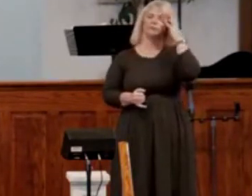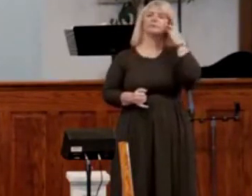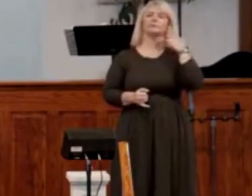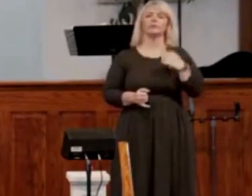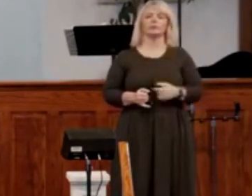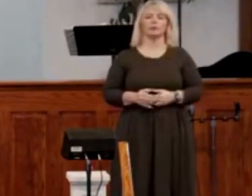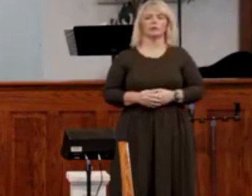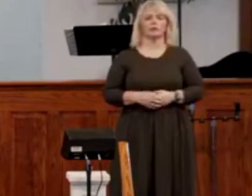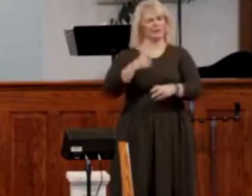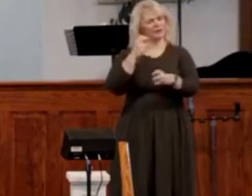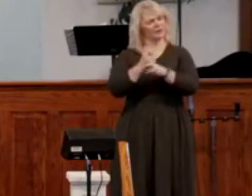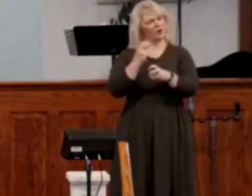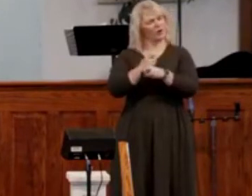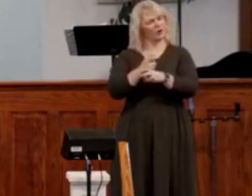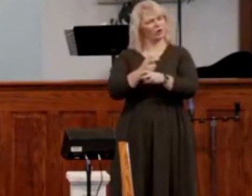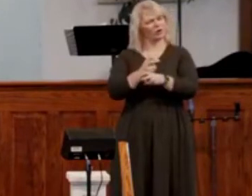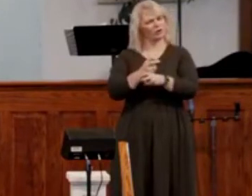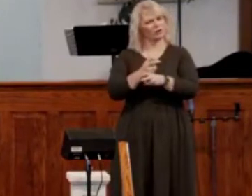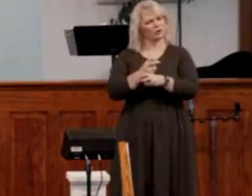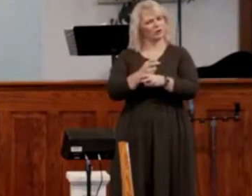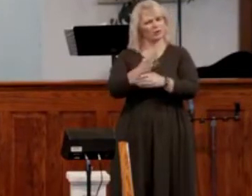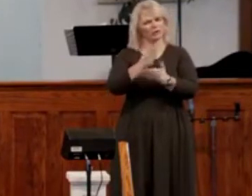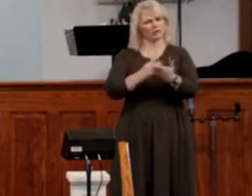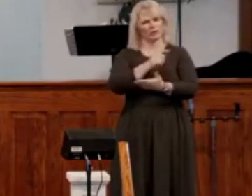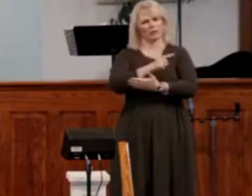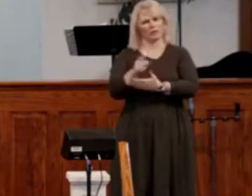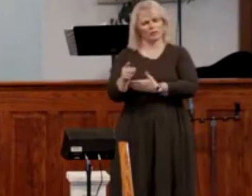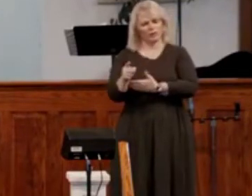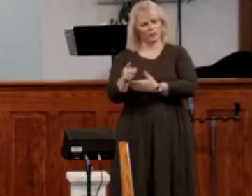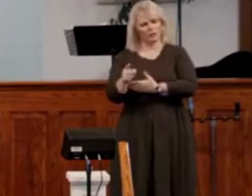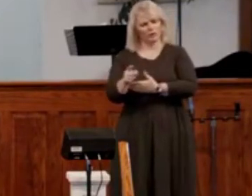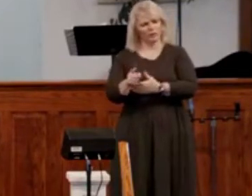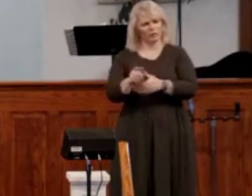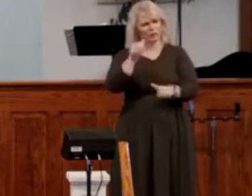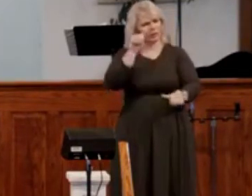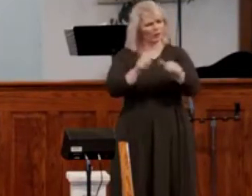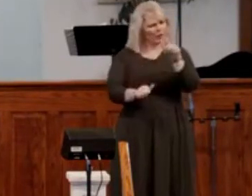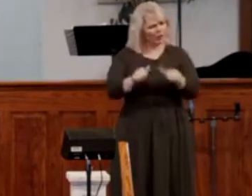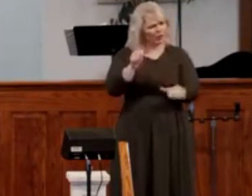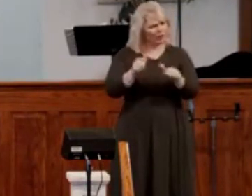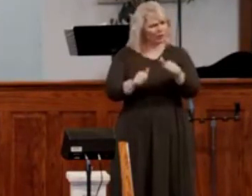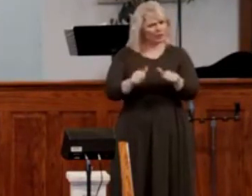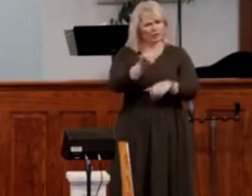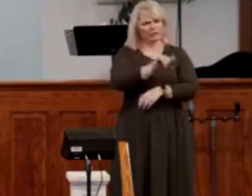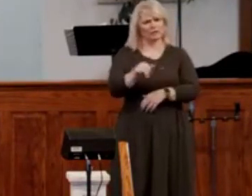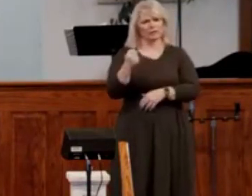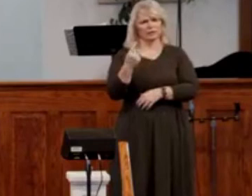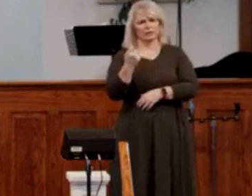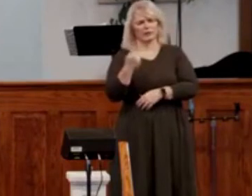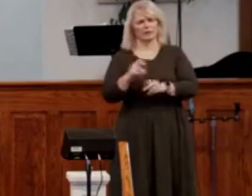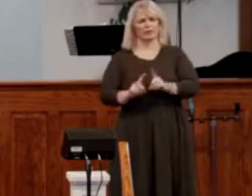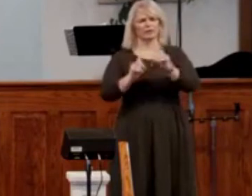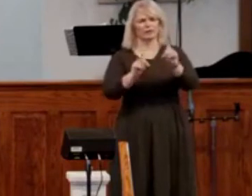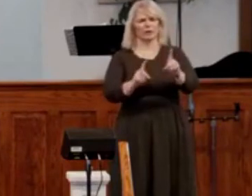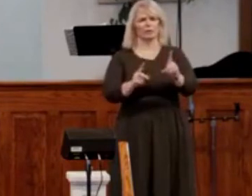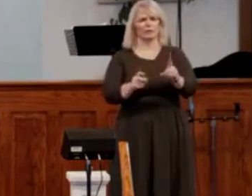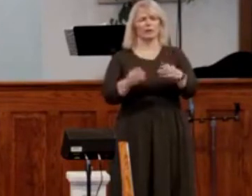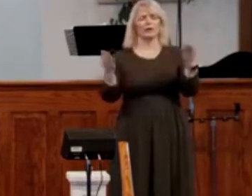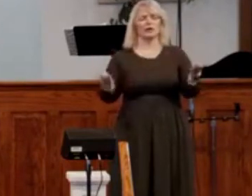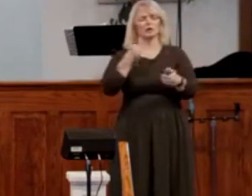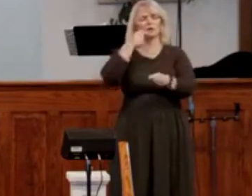But it's a daunting task. Some of you are wavering worshipers like the 11 disciples. And here's the promise that comes with the